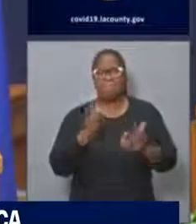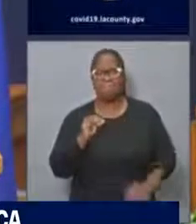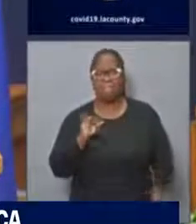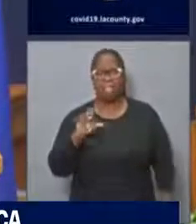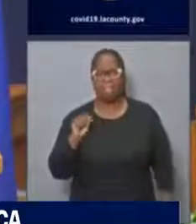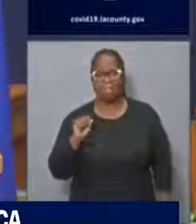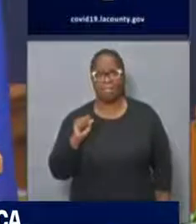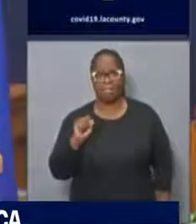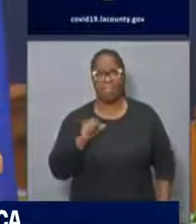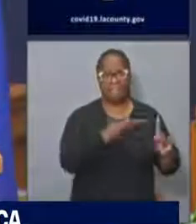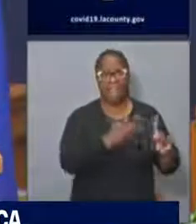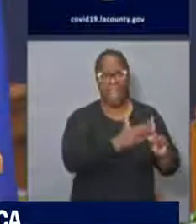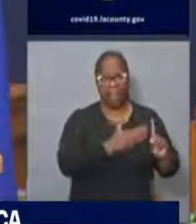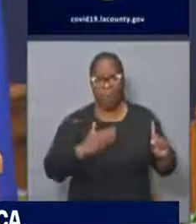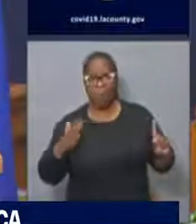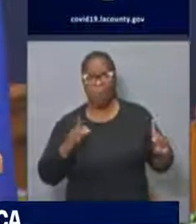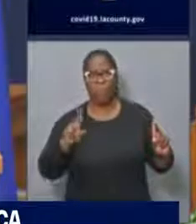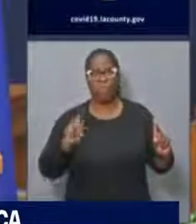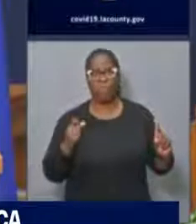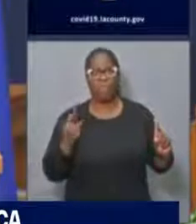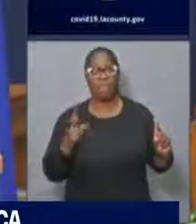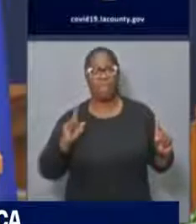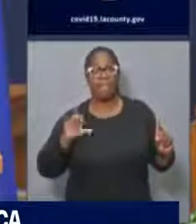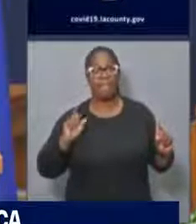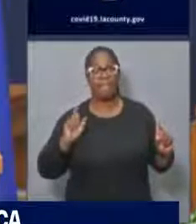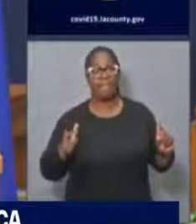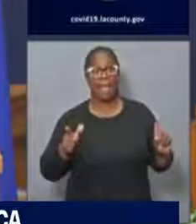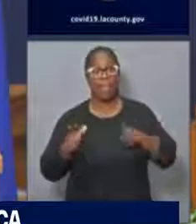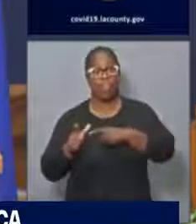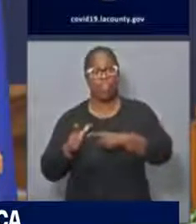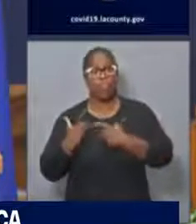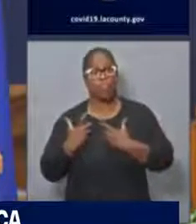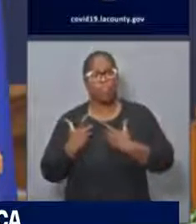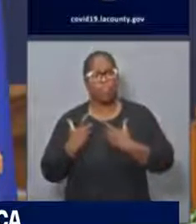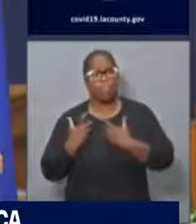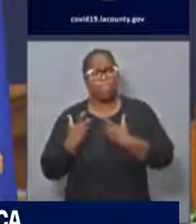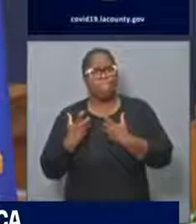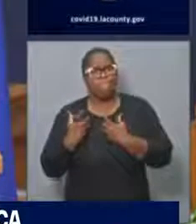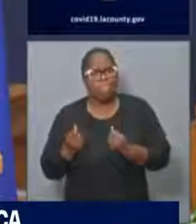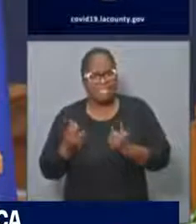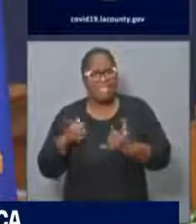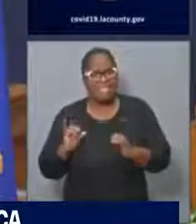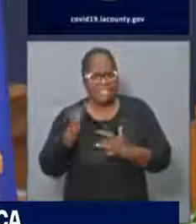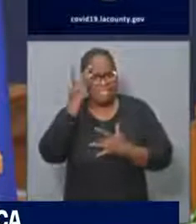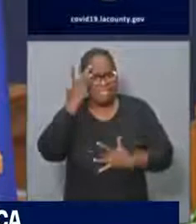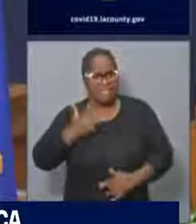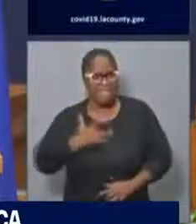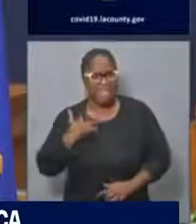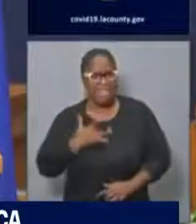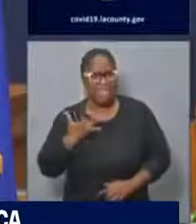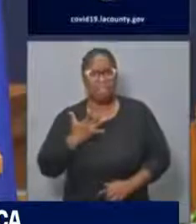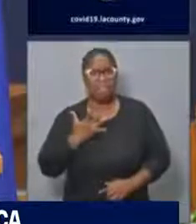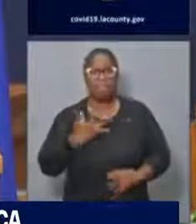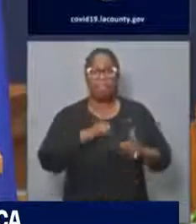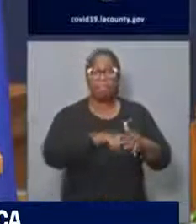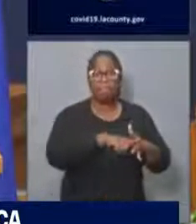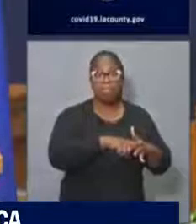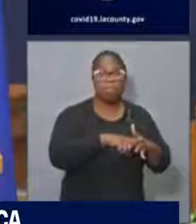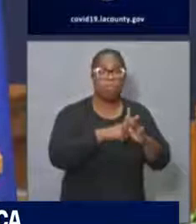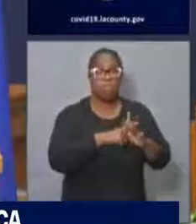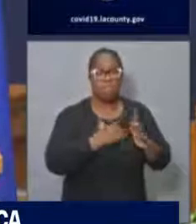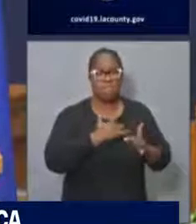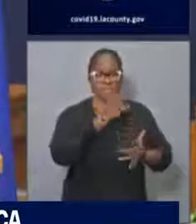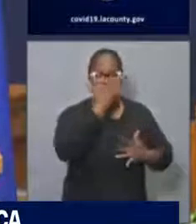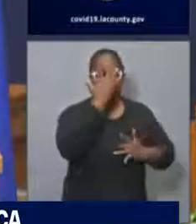111 days later, she is ring but is still symptomatic. She shared with me that her acute phase of illness lasted over 2